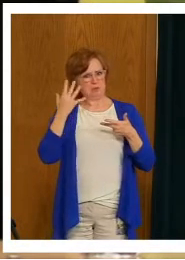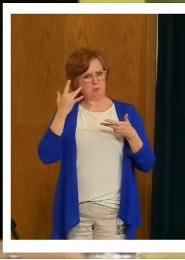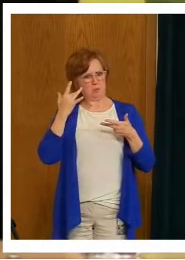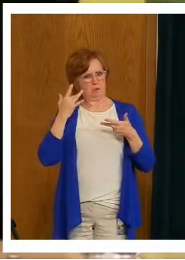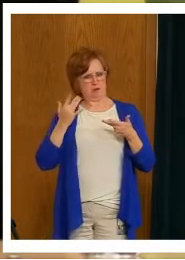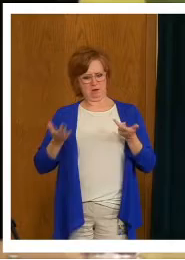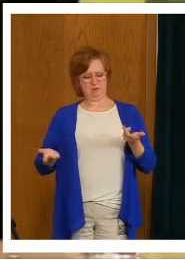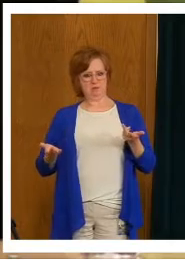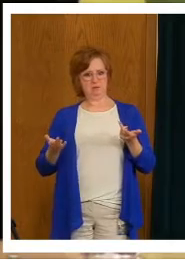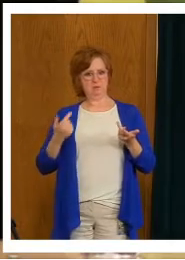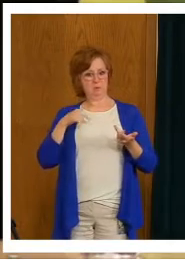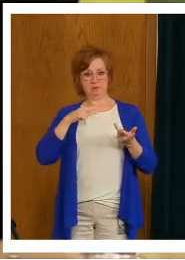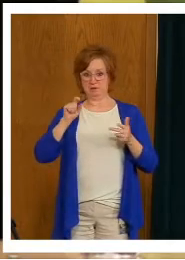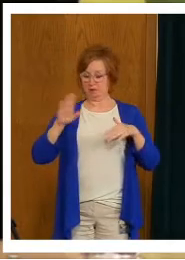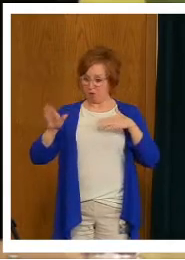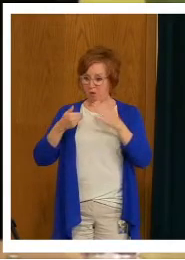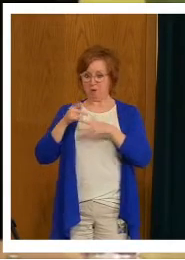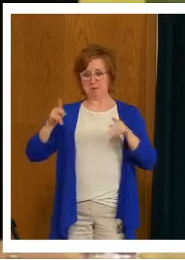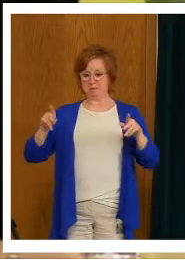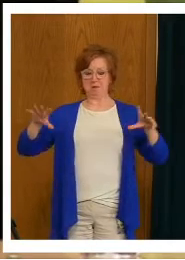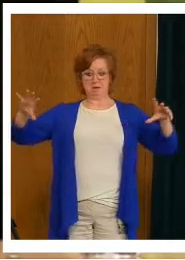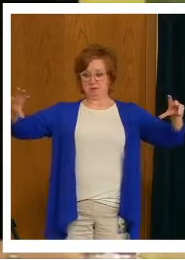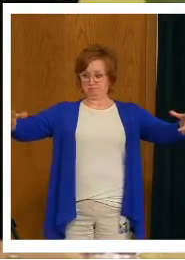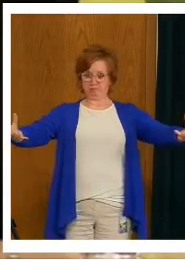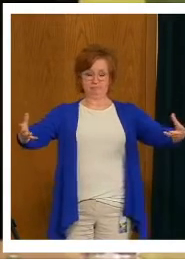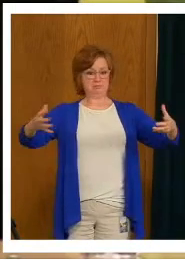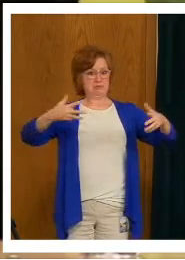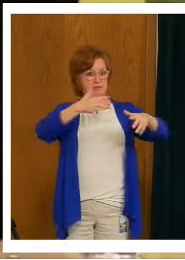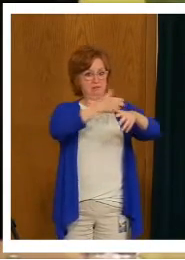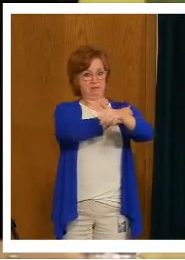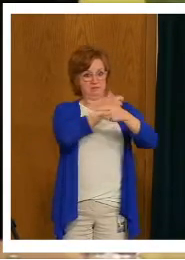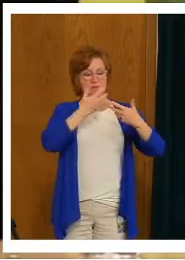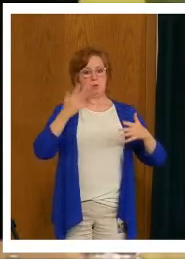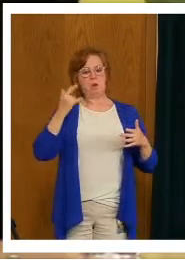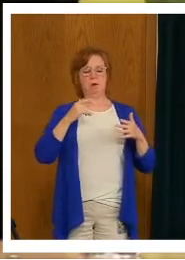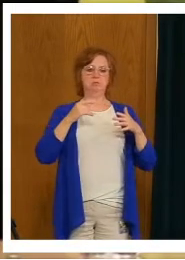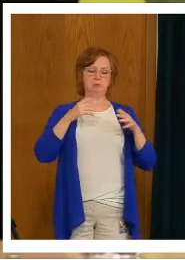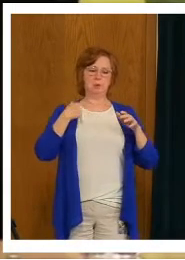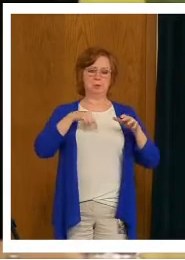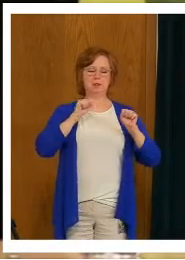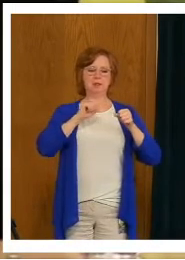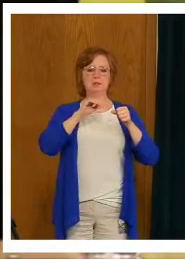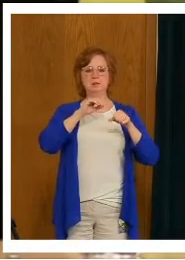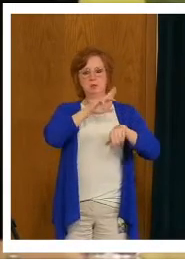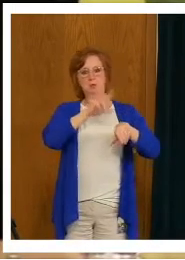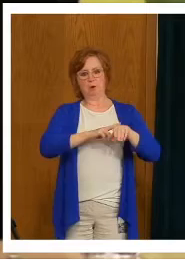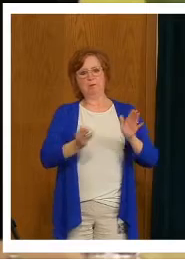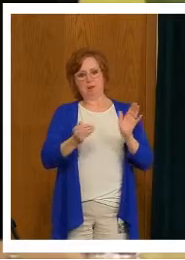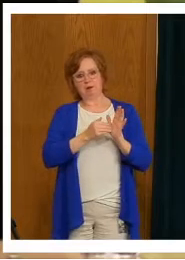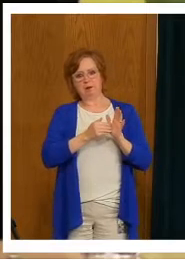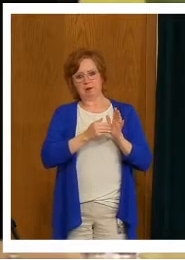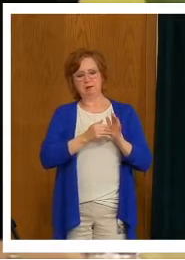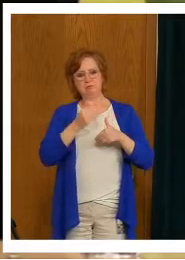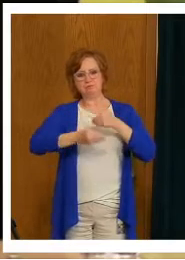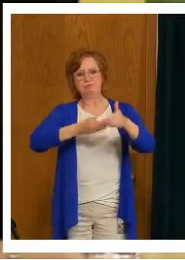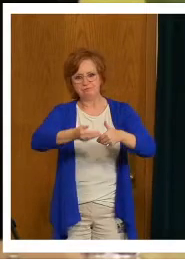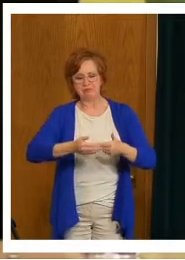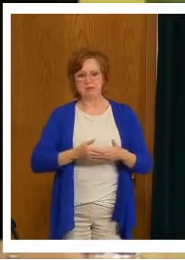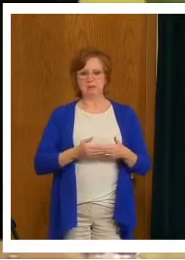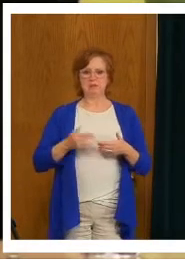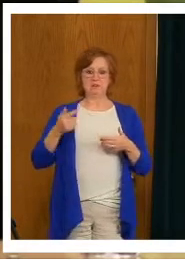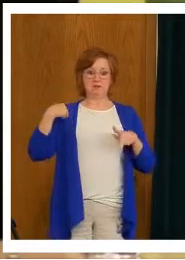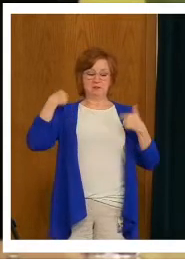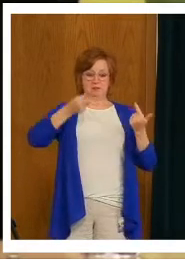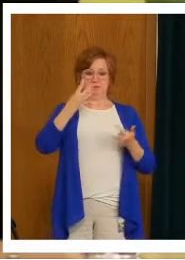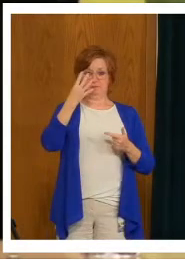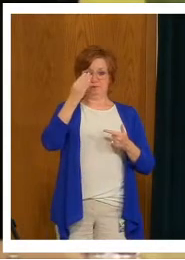to get vaccinated so that we can get back to normal, so that we can get back to doing all of the things that we have missed out on doing over the course of the past